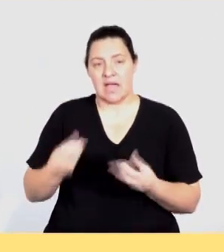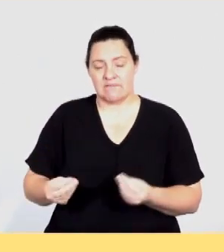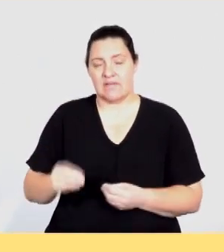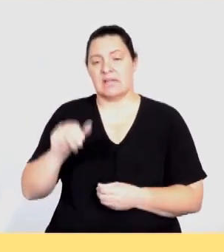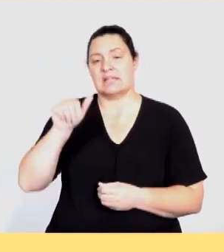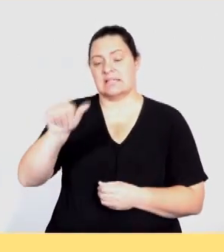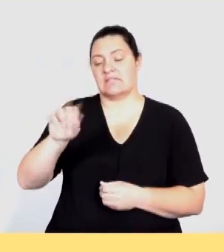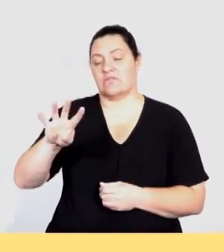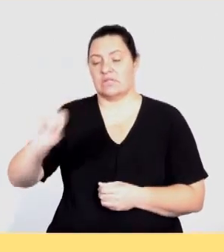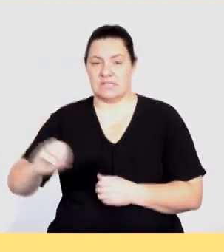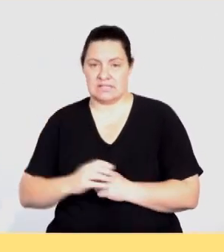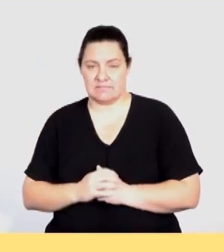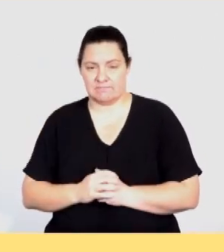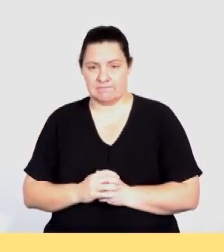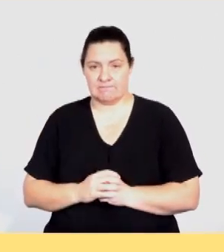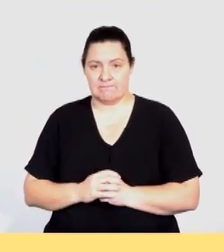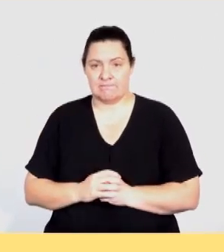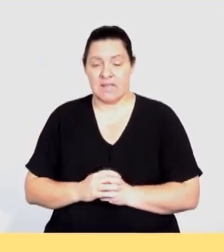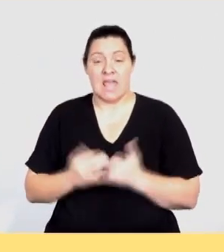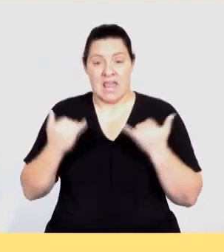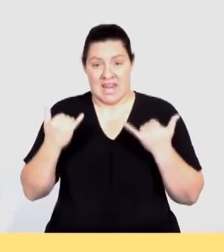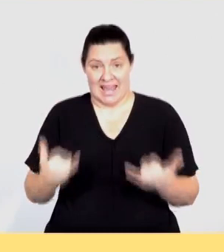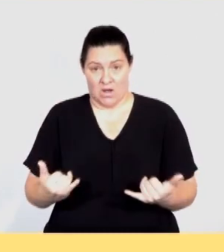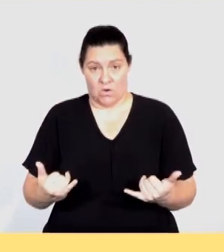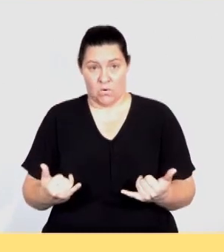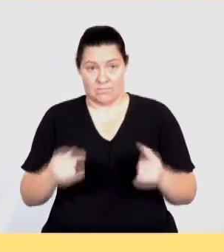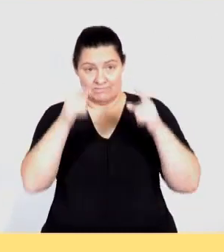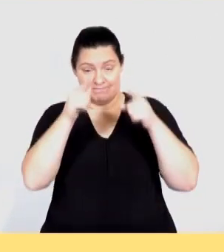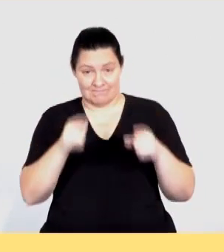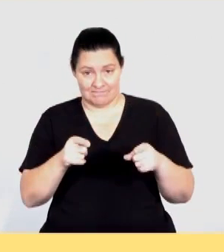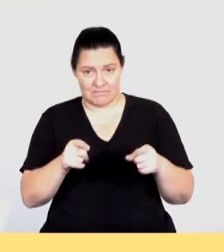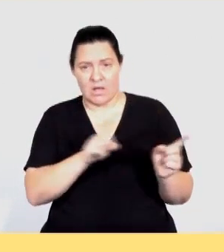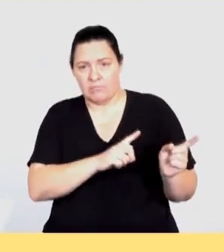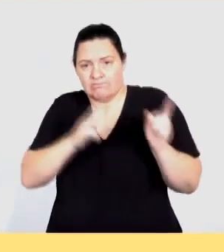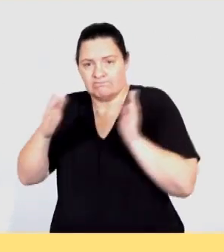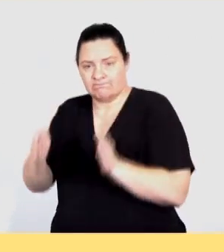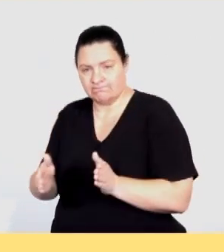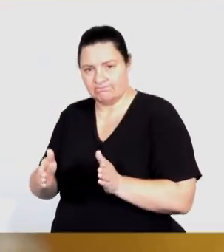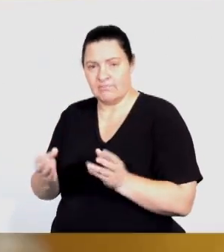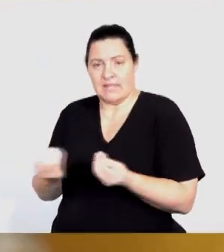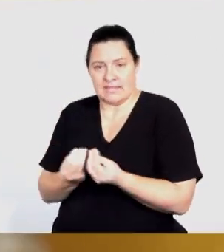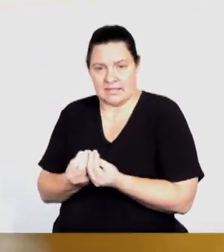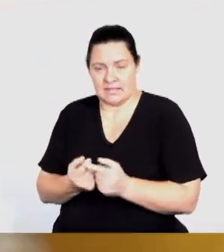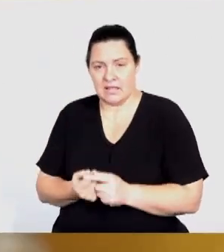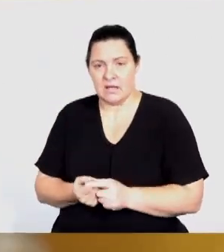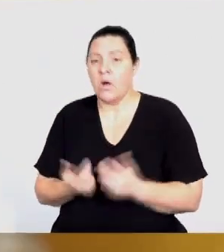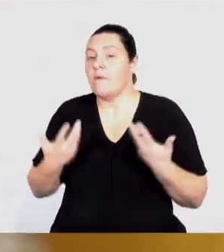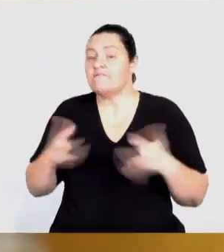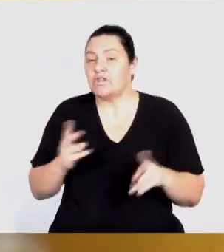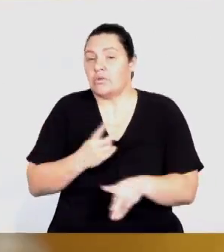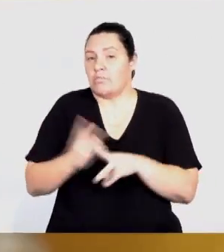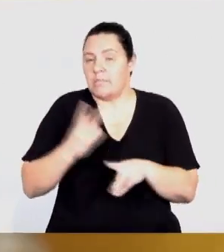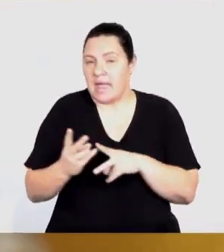much. Here, we only have 640. Now, we are going to quickly look now at the next